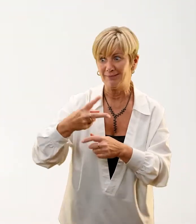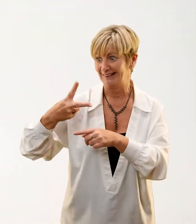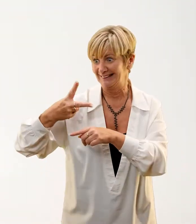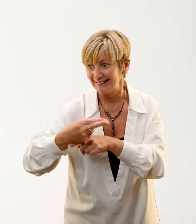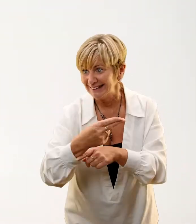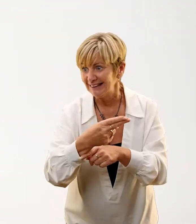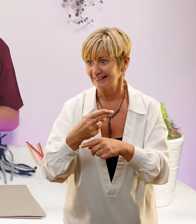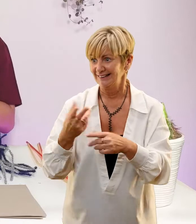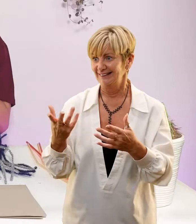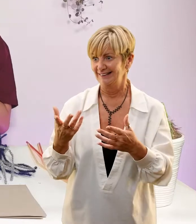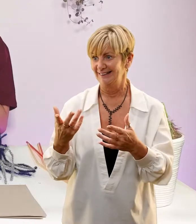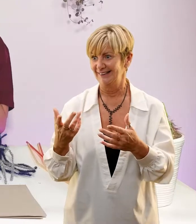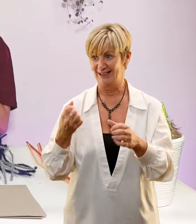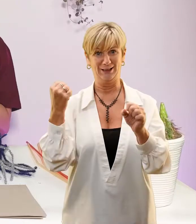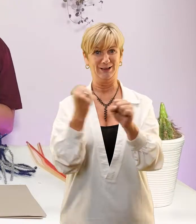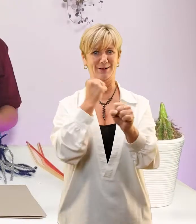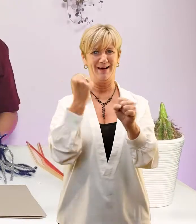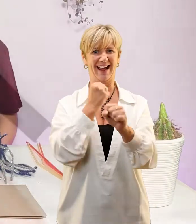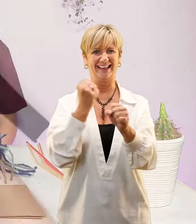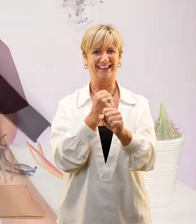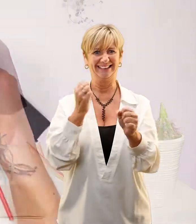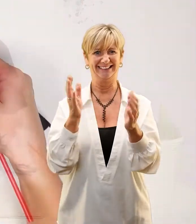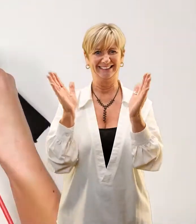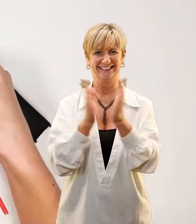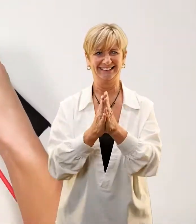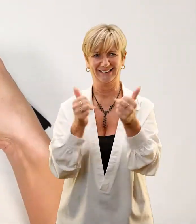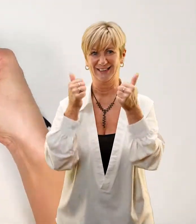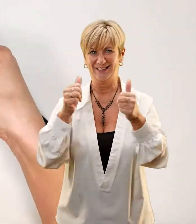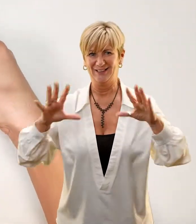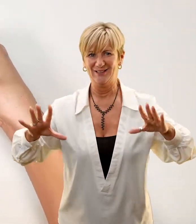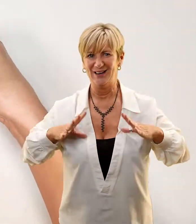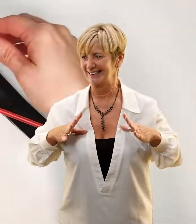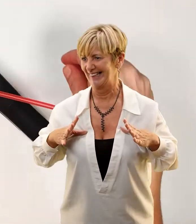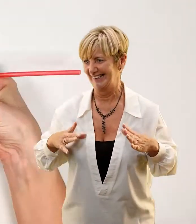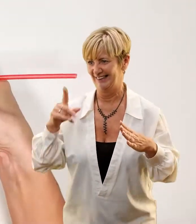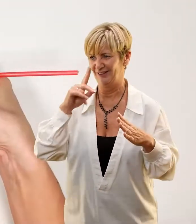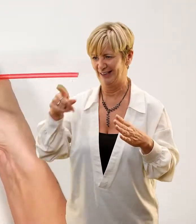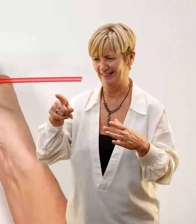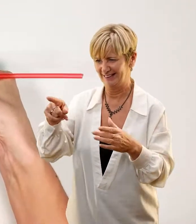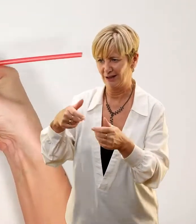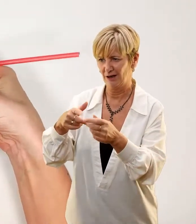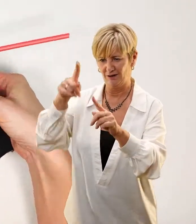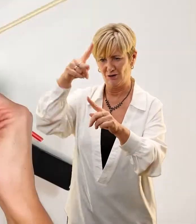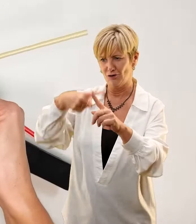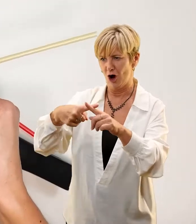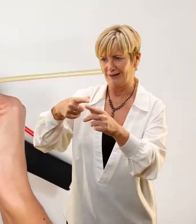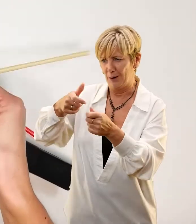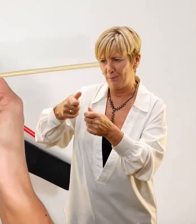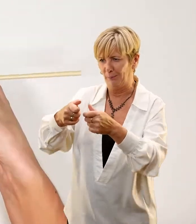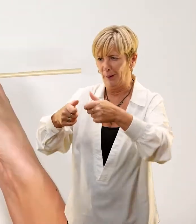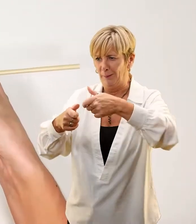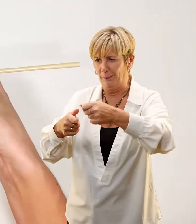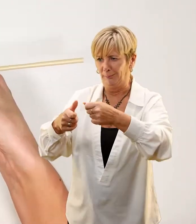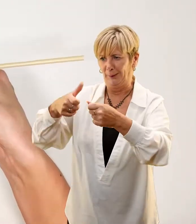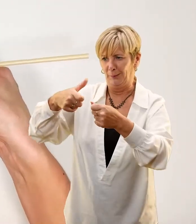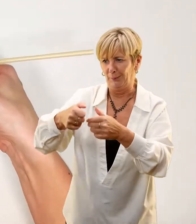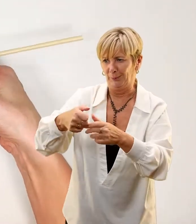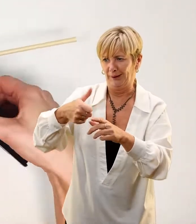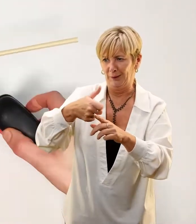For this craft you will need some sheets of strong card, some circular objects to draw around, 4